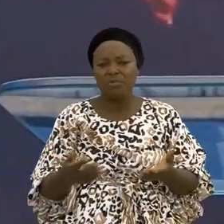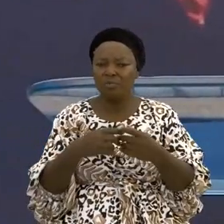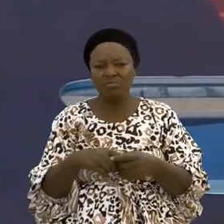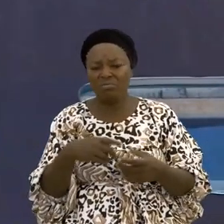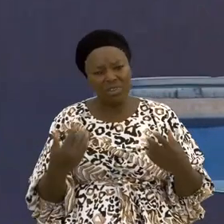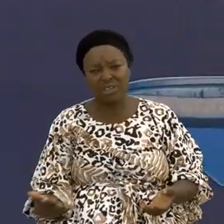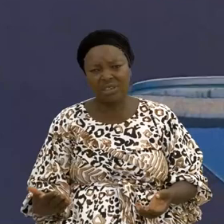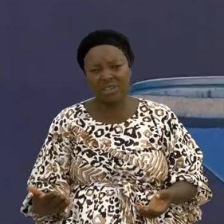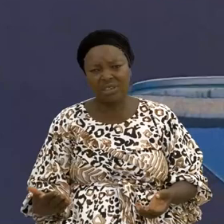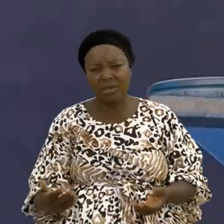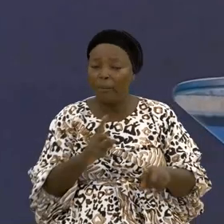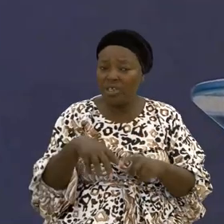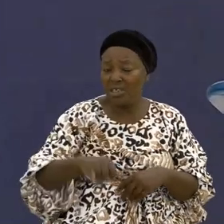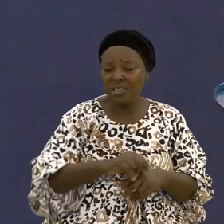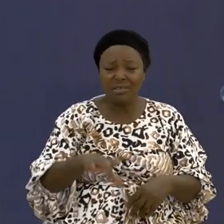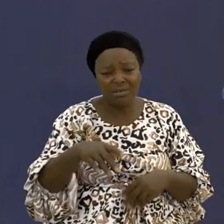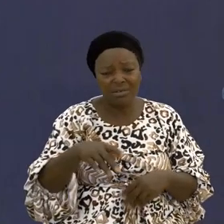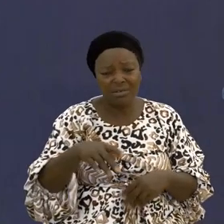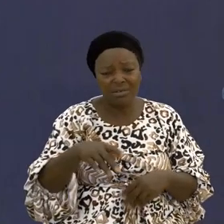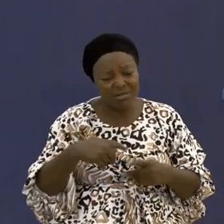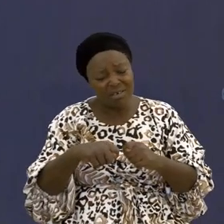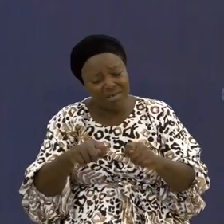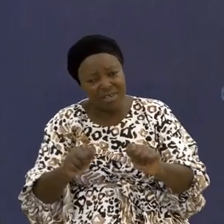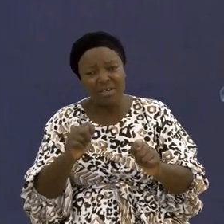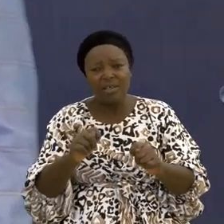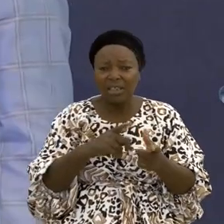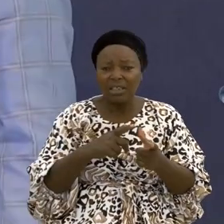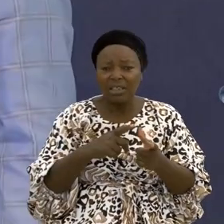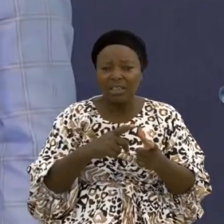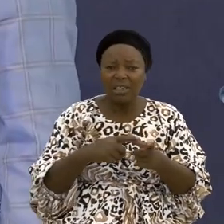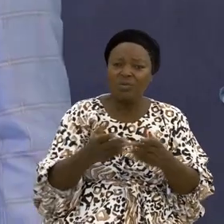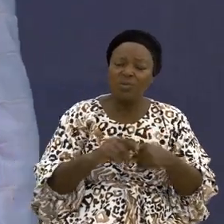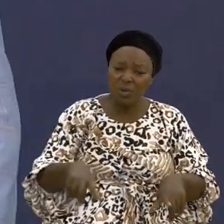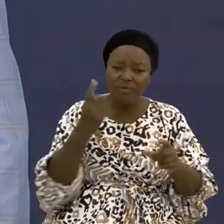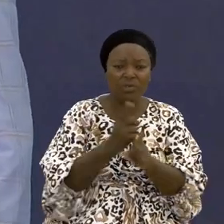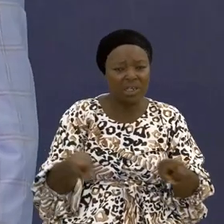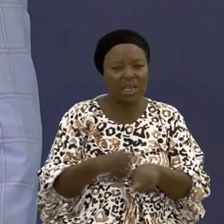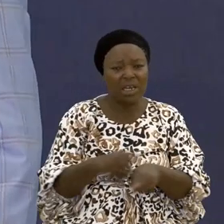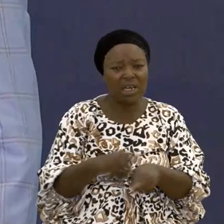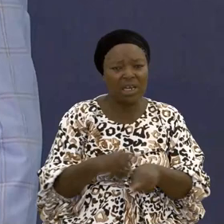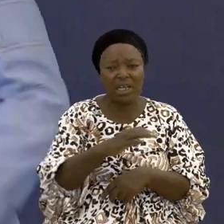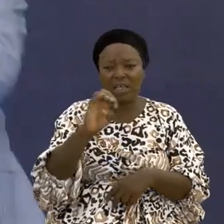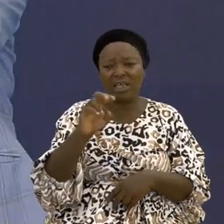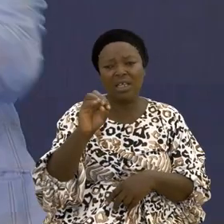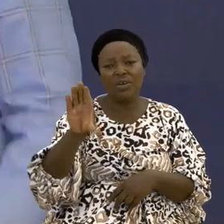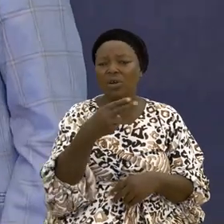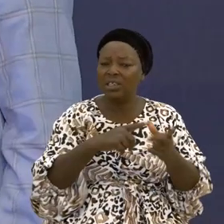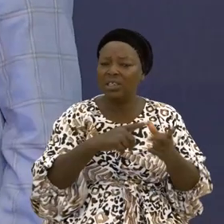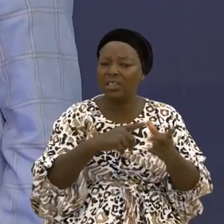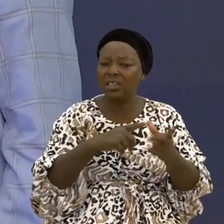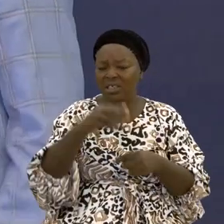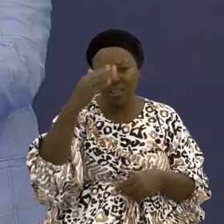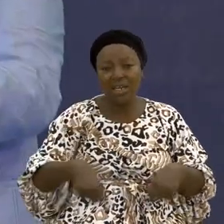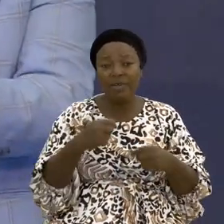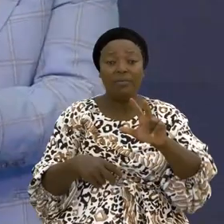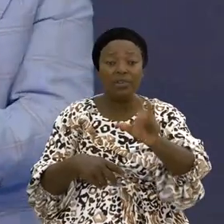they saw that they couldn't, they have heard about Enoch. He lived all those 300 years